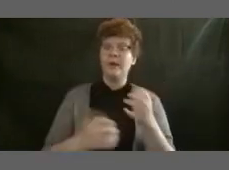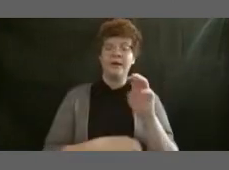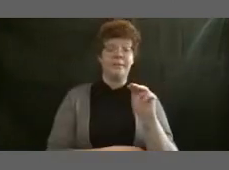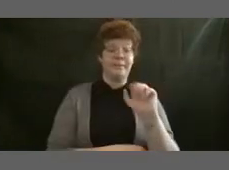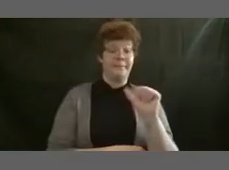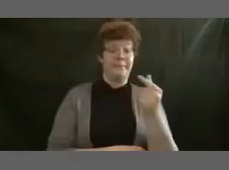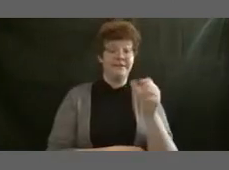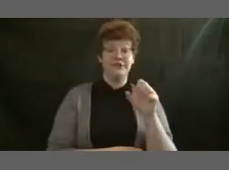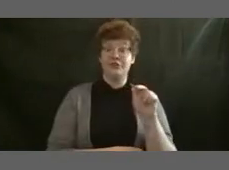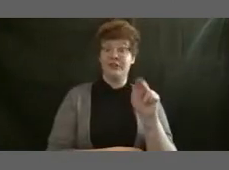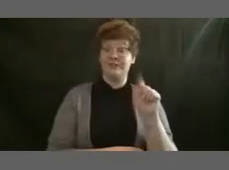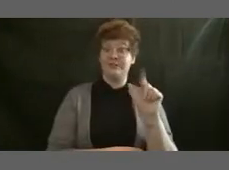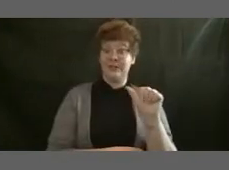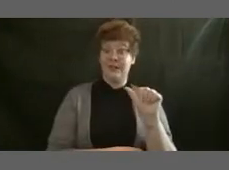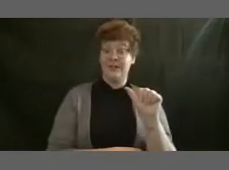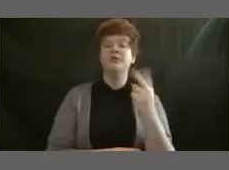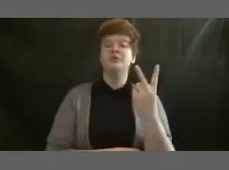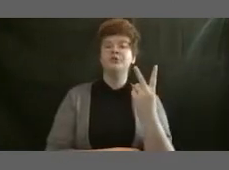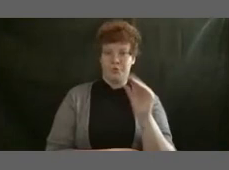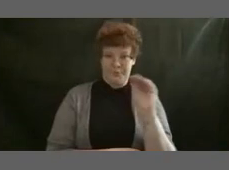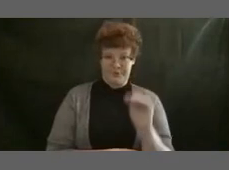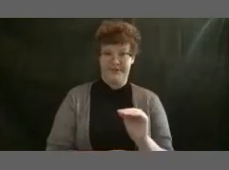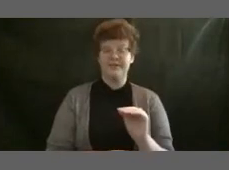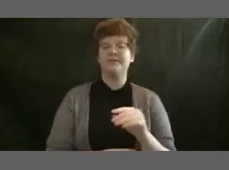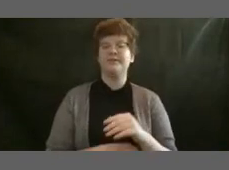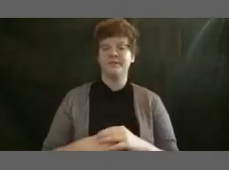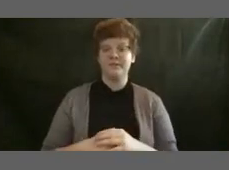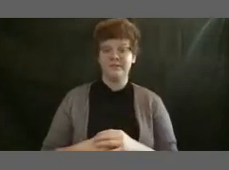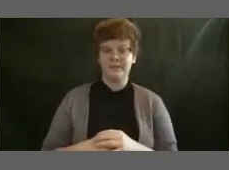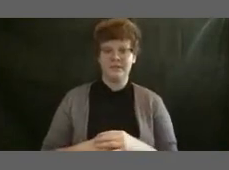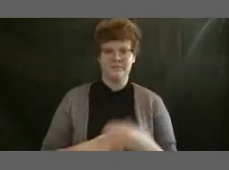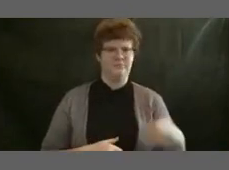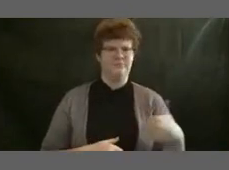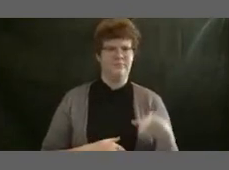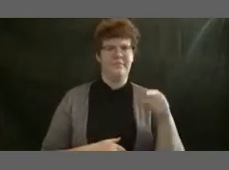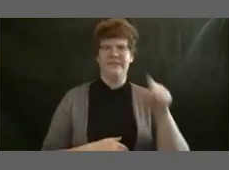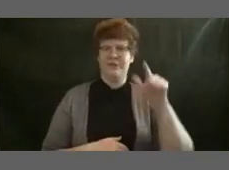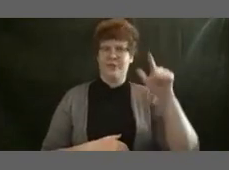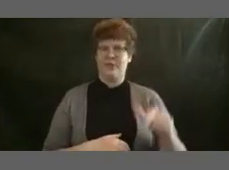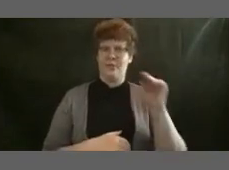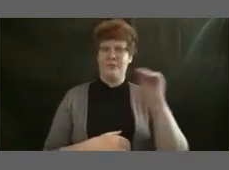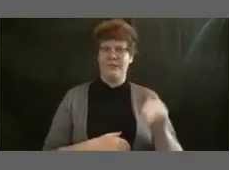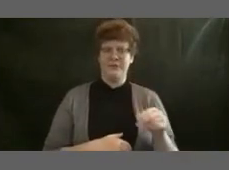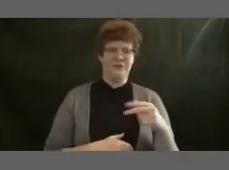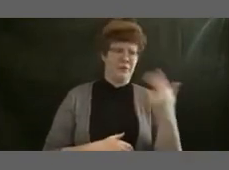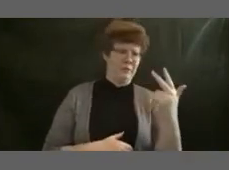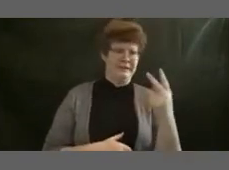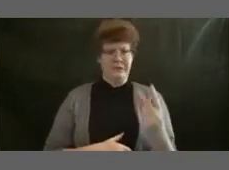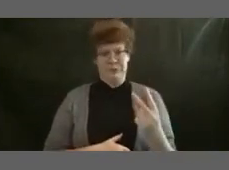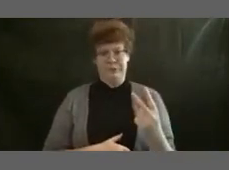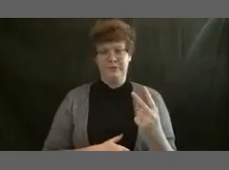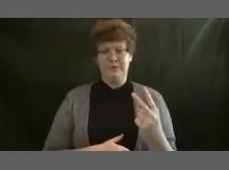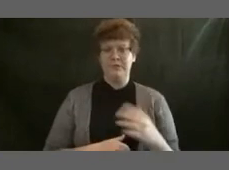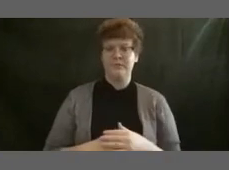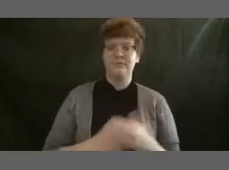to be 2%. So these are really low percentages for those. And for the